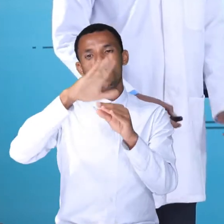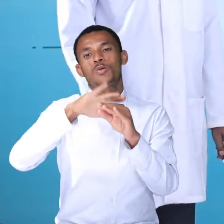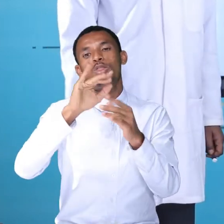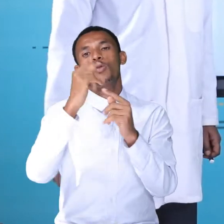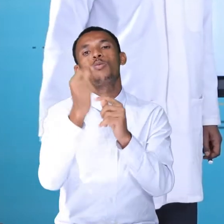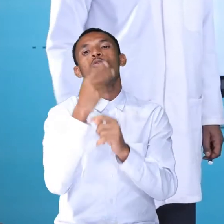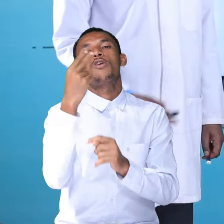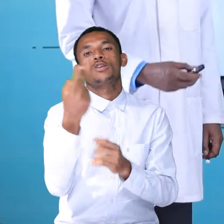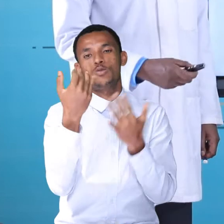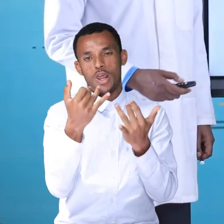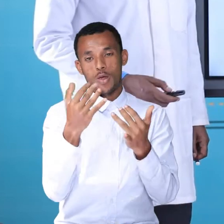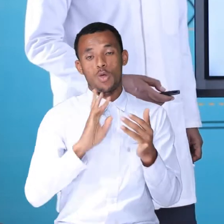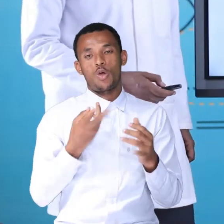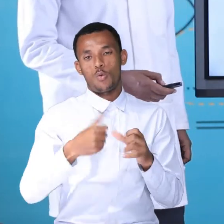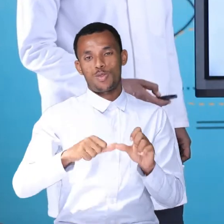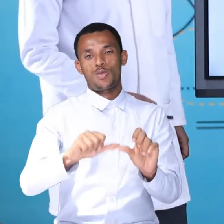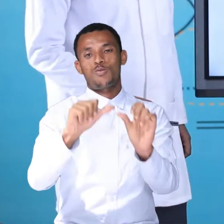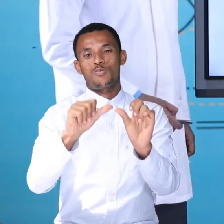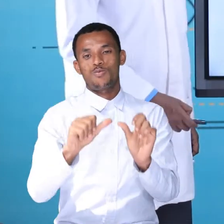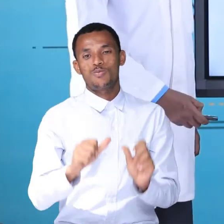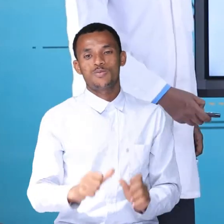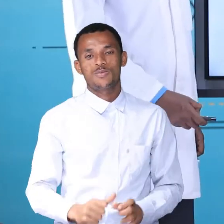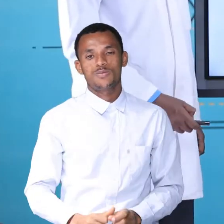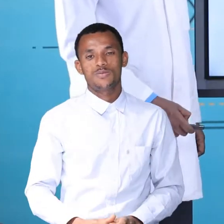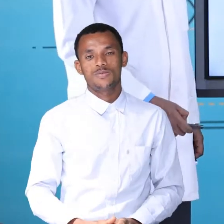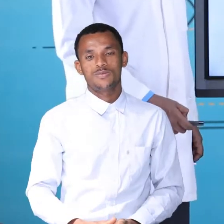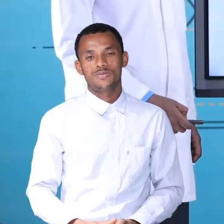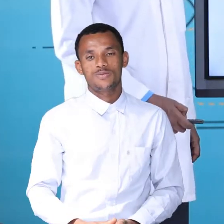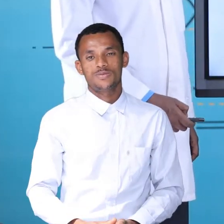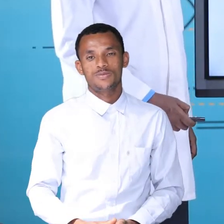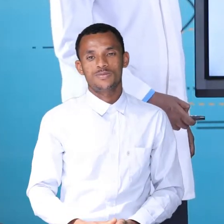functions. Today we will continue with that.